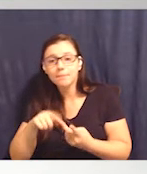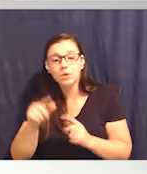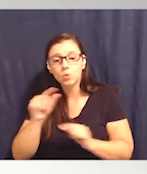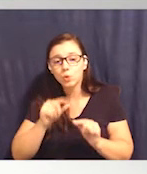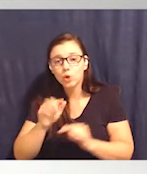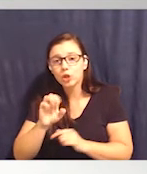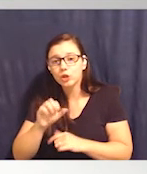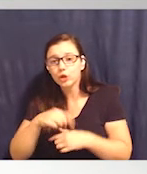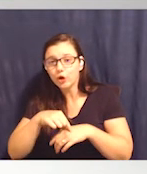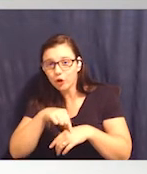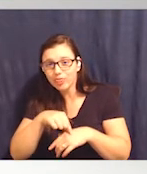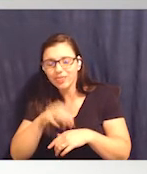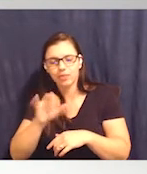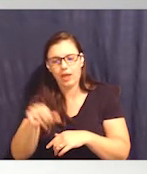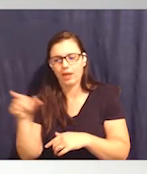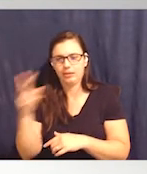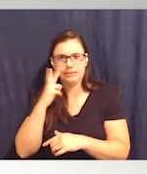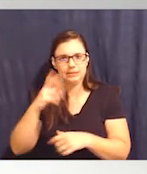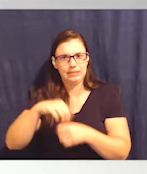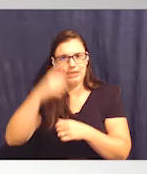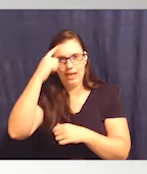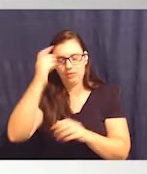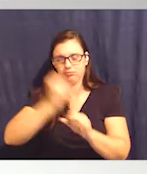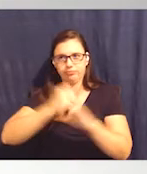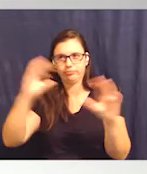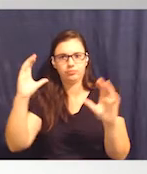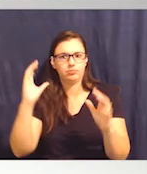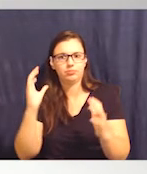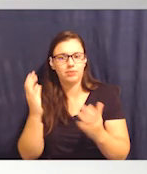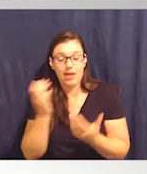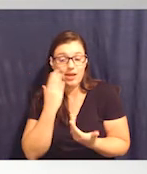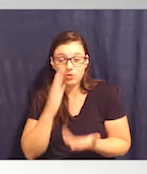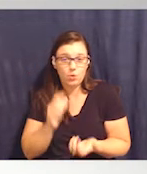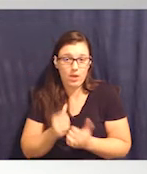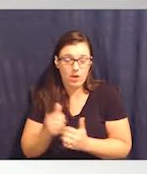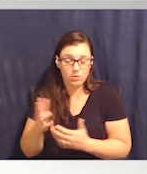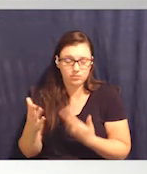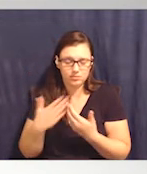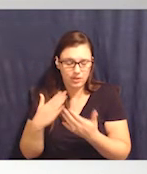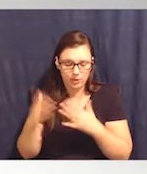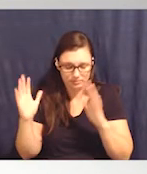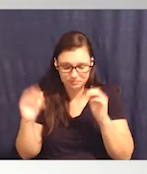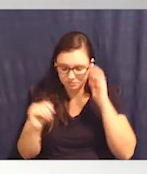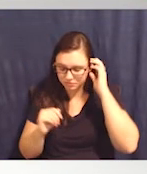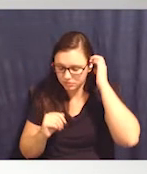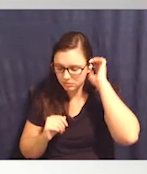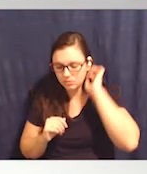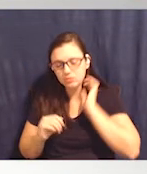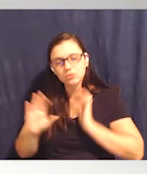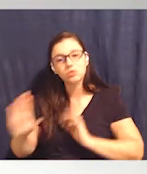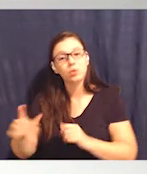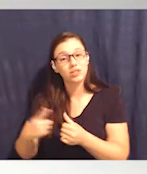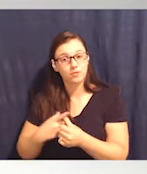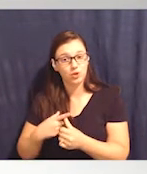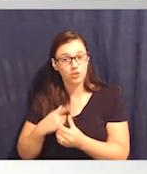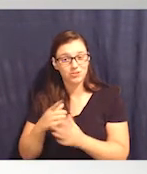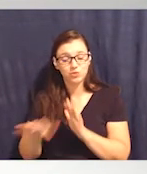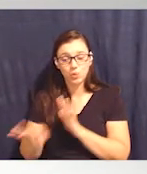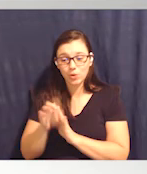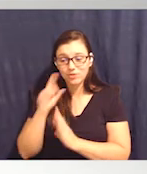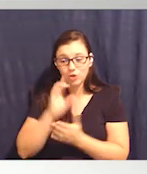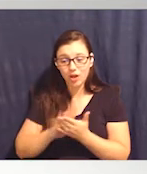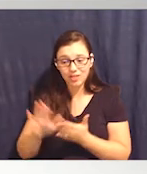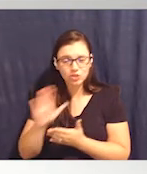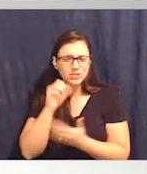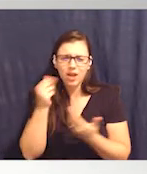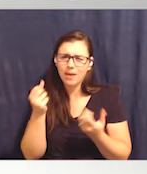head. I don't know how, anyway. His first choice of a college, there's not a lot of colleges that have those